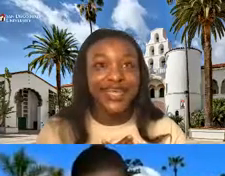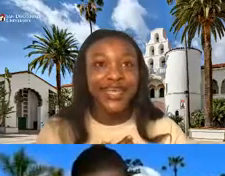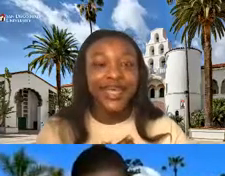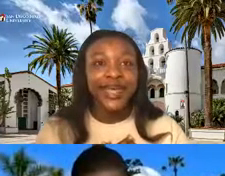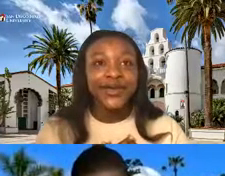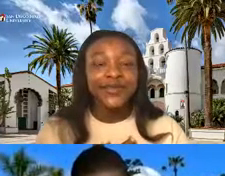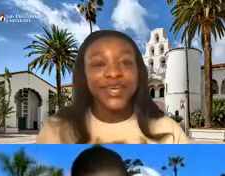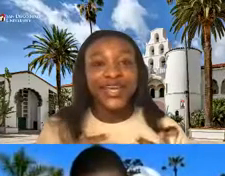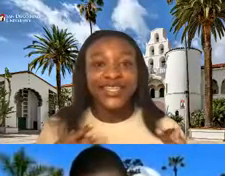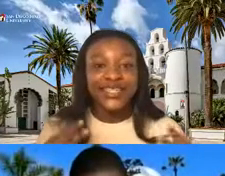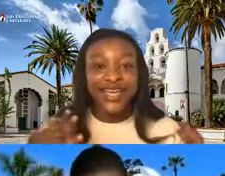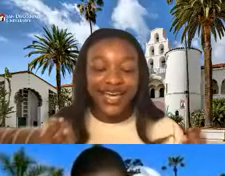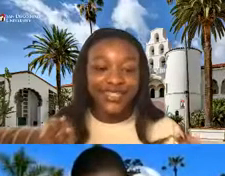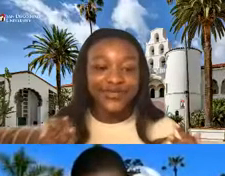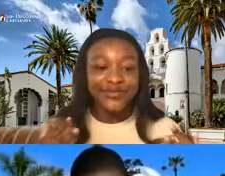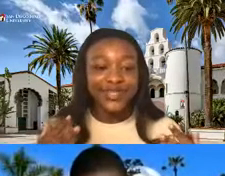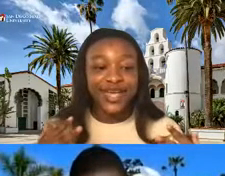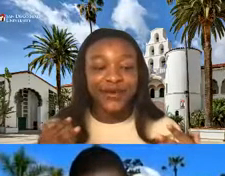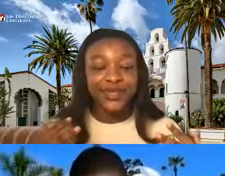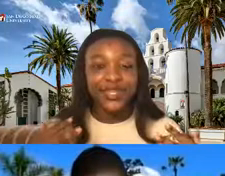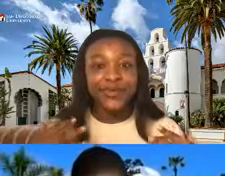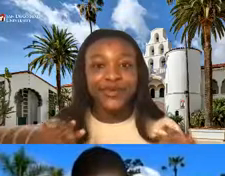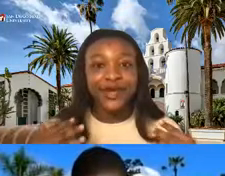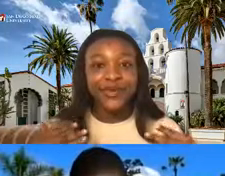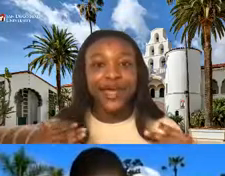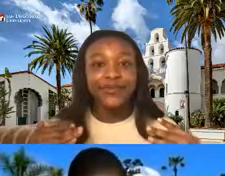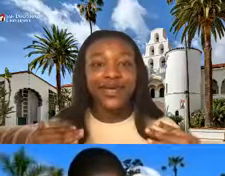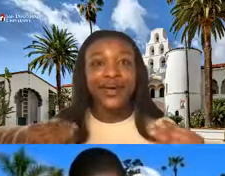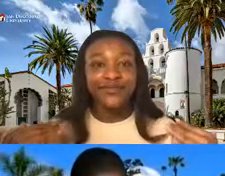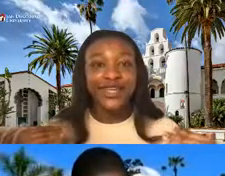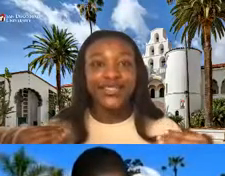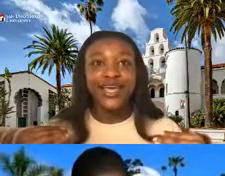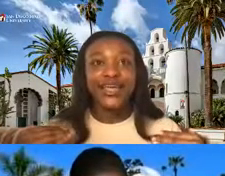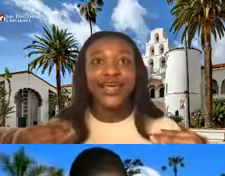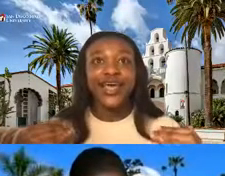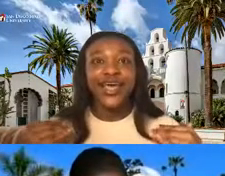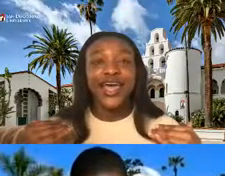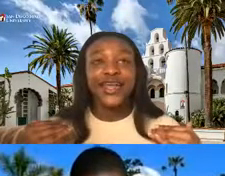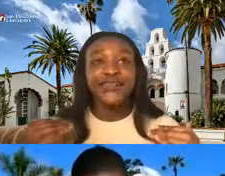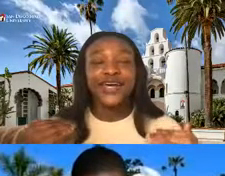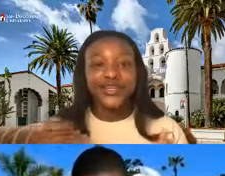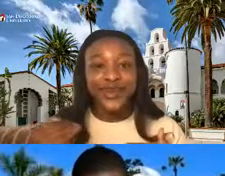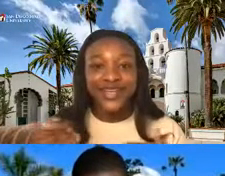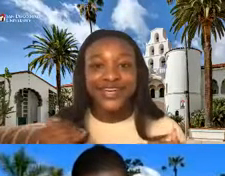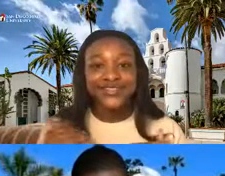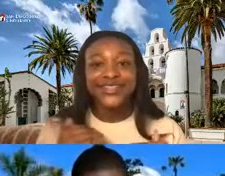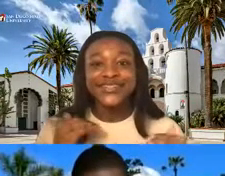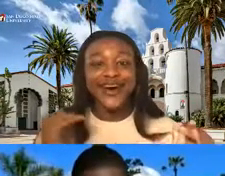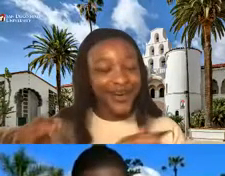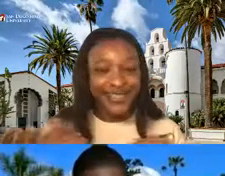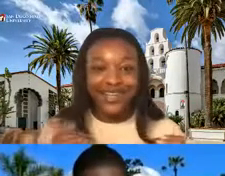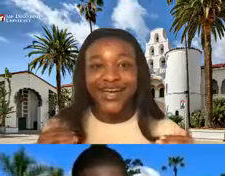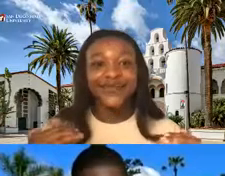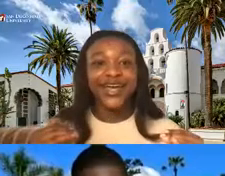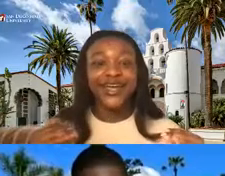And then being in HGS has really helped me, like, build up my confidence. And Dr. Reddick tells us